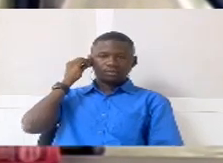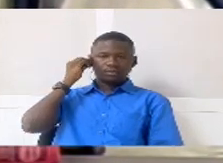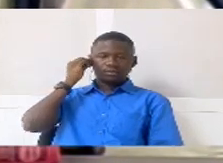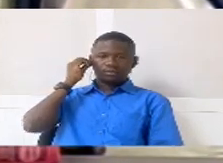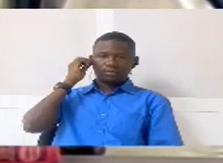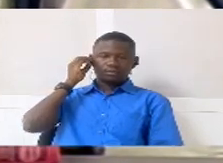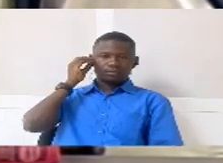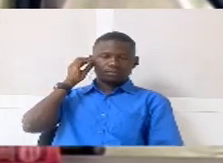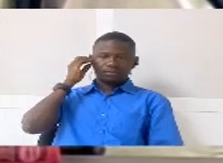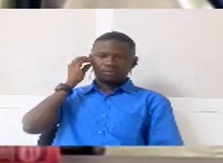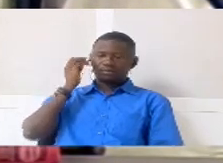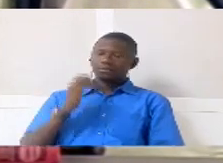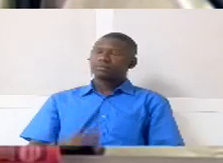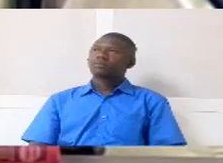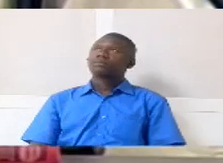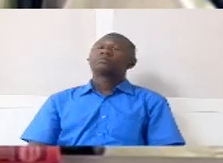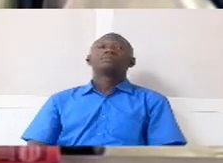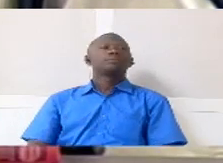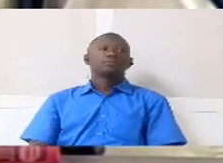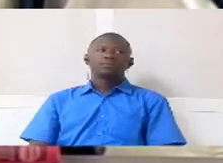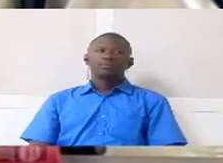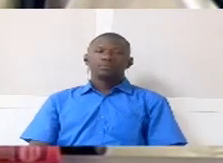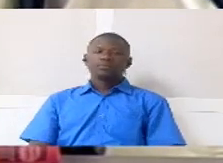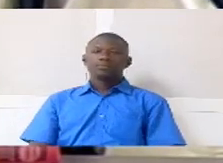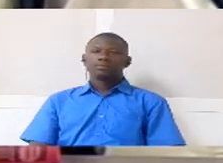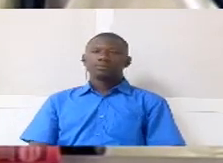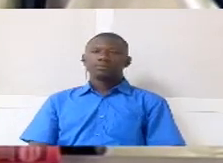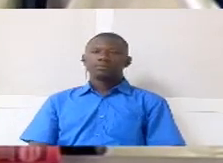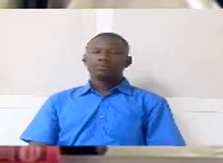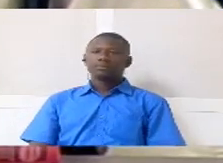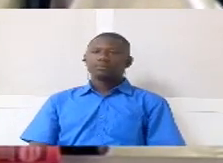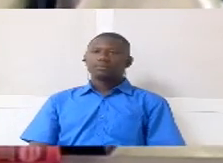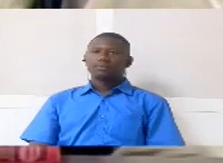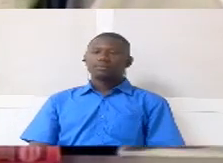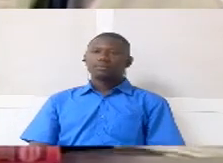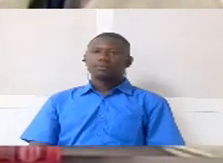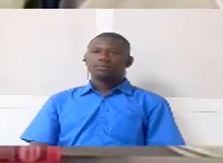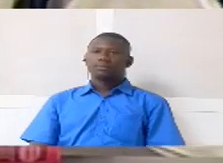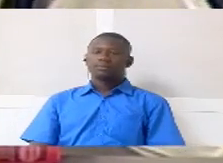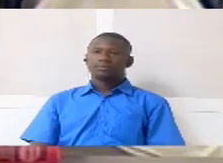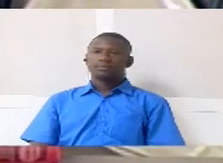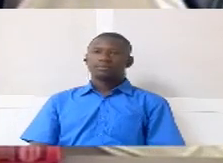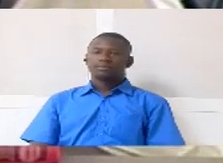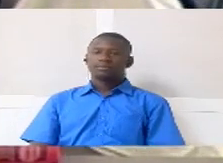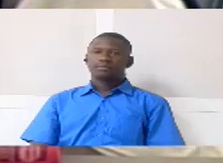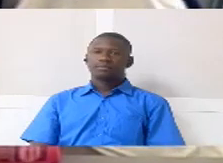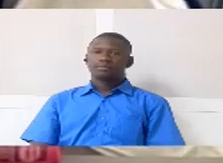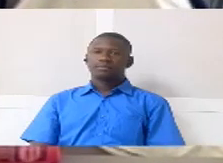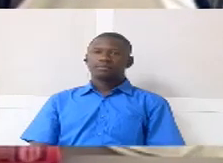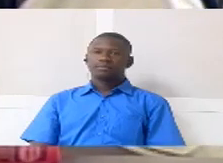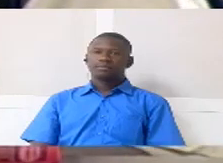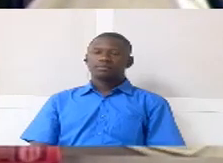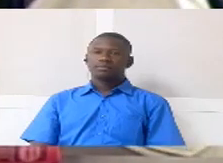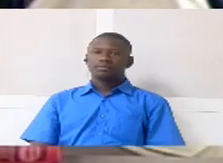ya ke jorango ti nyadile pur ka mantoro la o mulukan e kamenu nati je badunga example dantang tandil alla